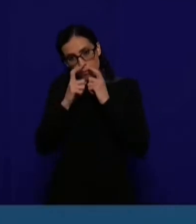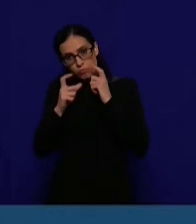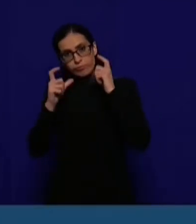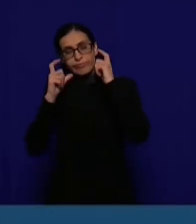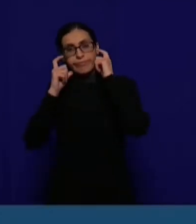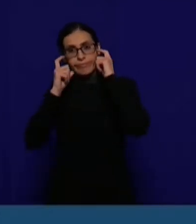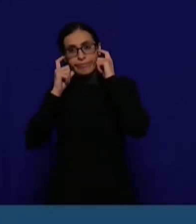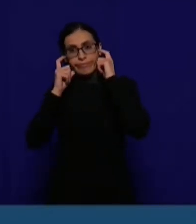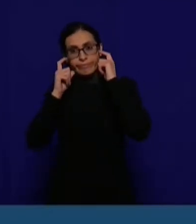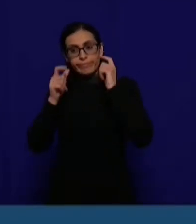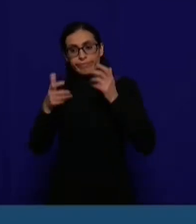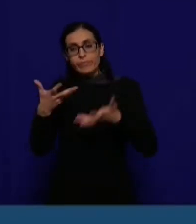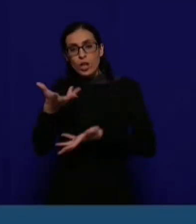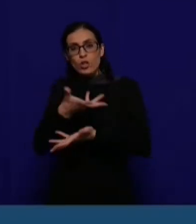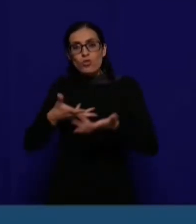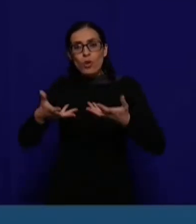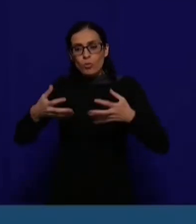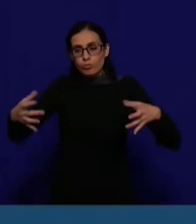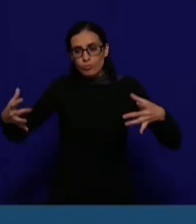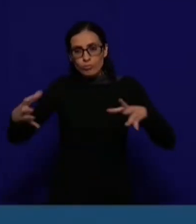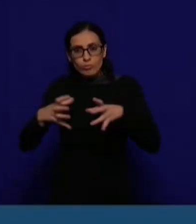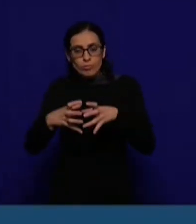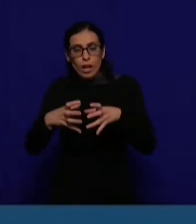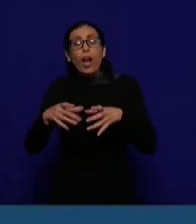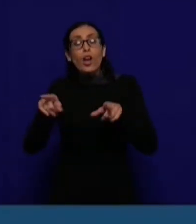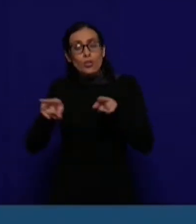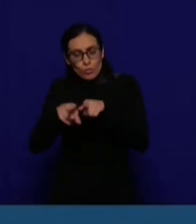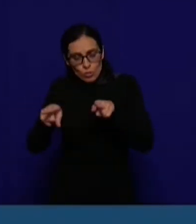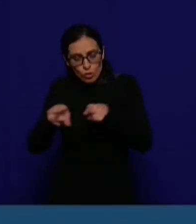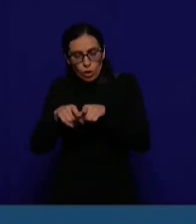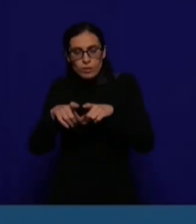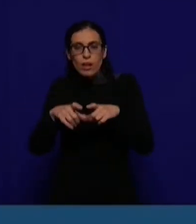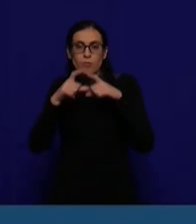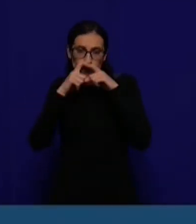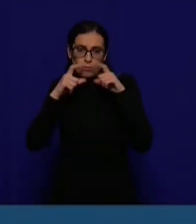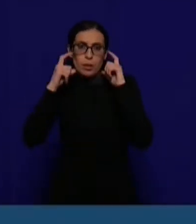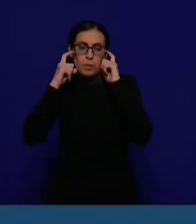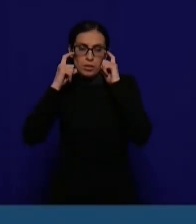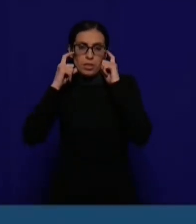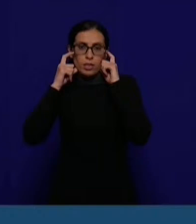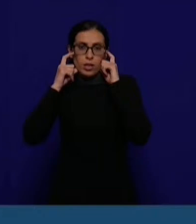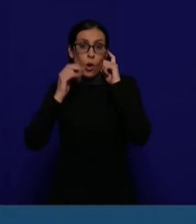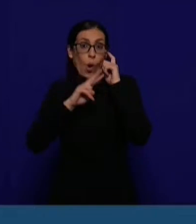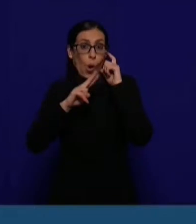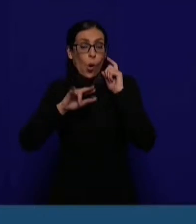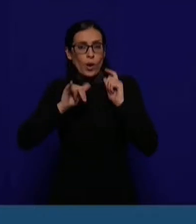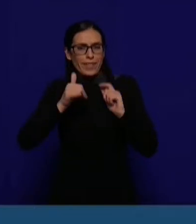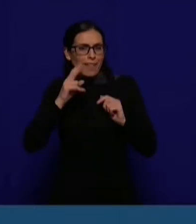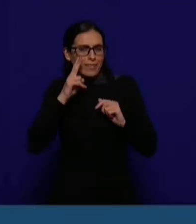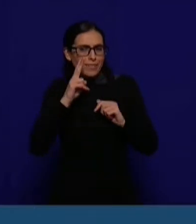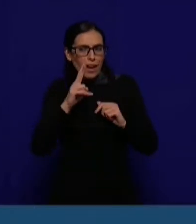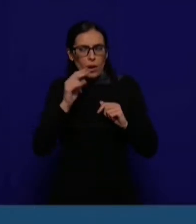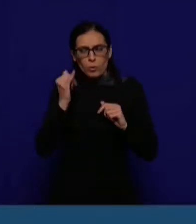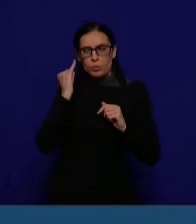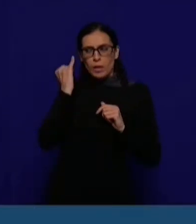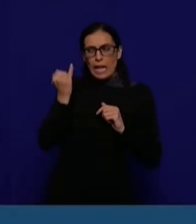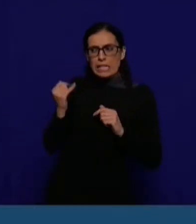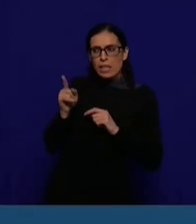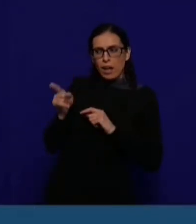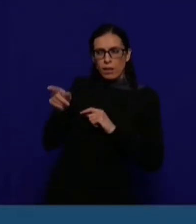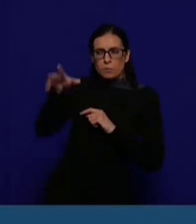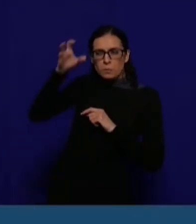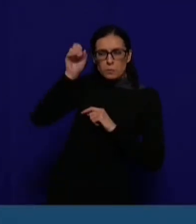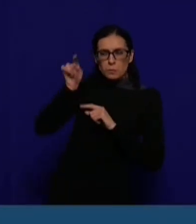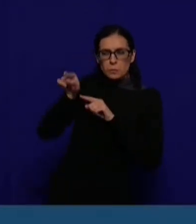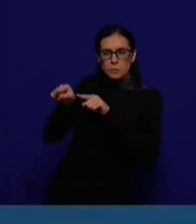gatherings dawk għandhom jibqgħu jintużaw għalissa. Kif imbagħad aħna naraw ukoll l-esperjenzi ta' pajjiżi oħra bħalma semmejna l-Iżrael,